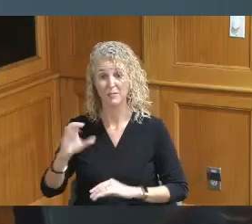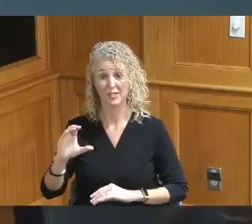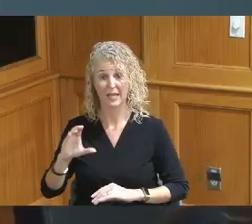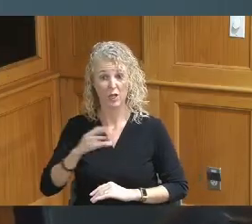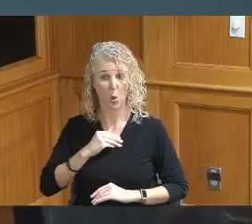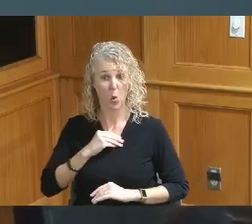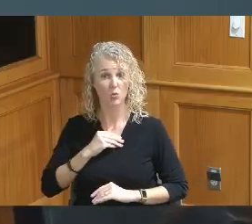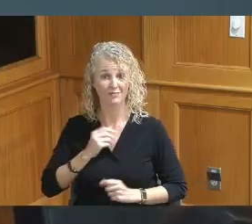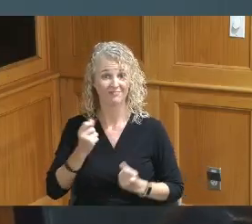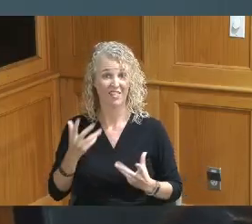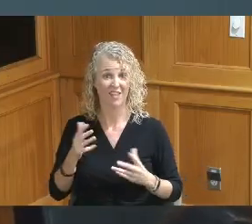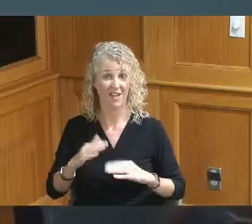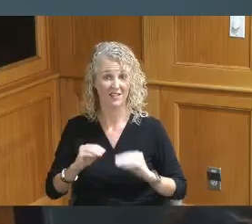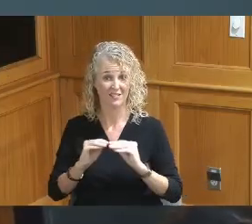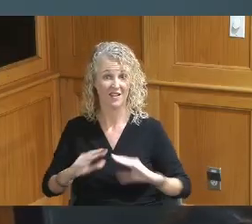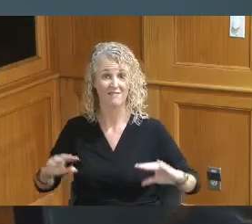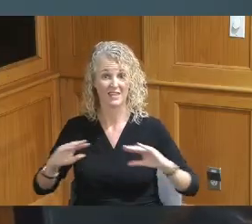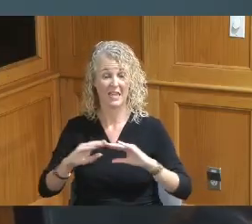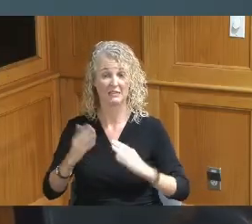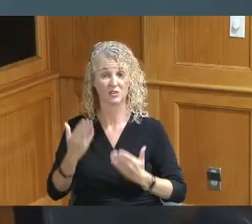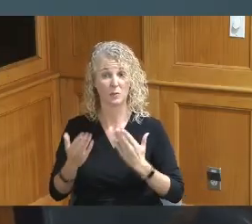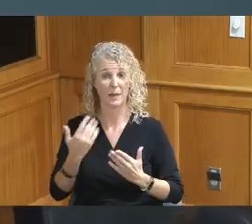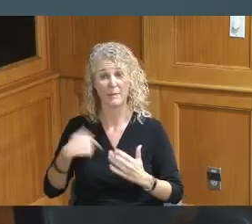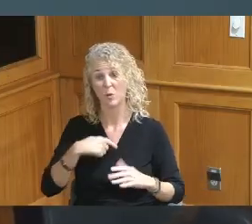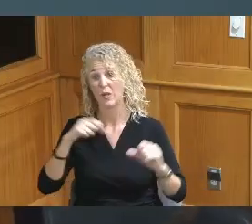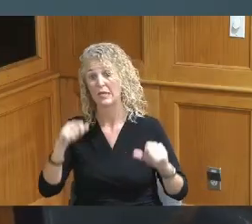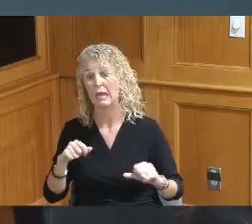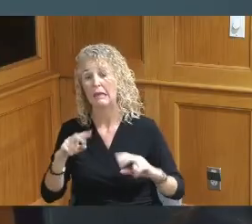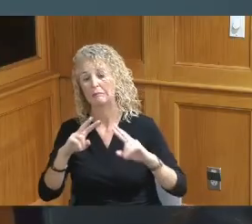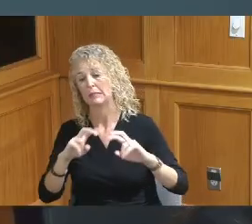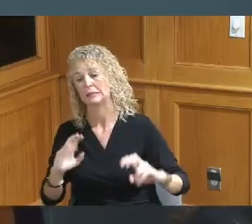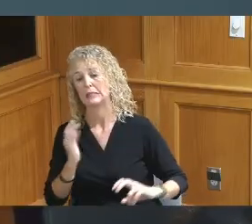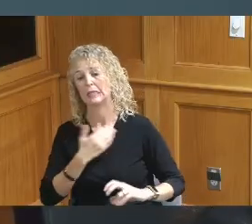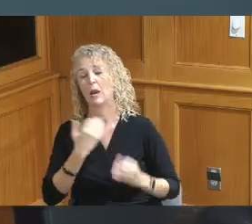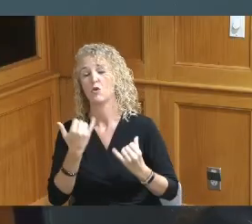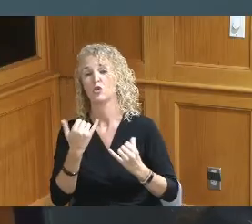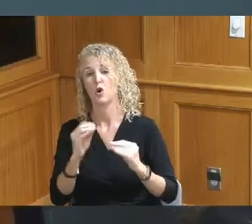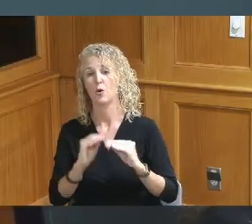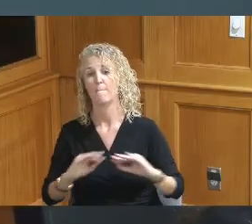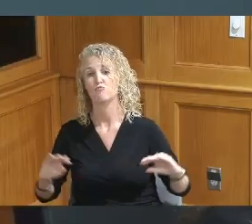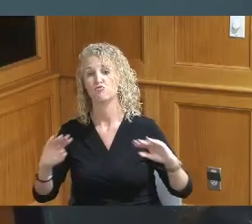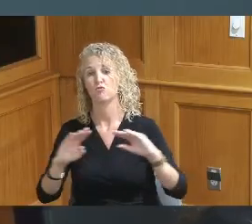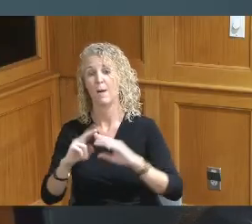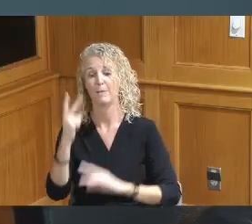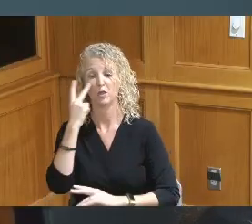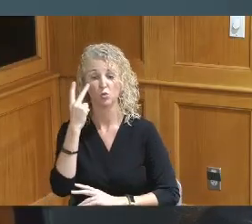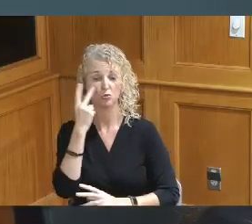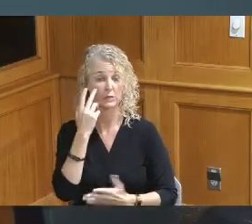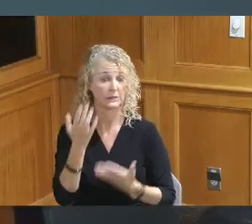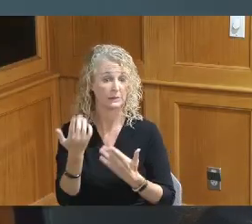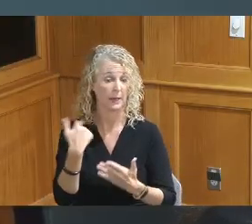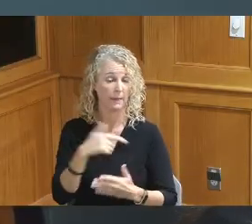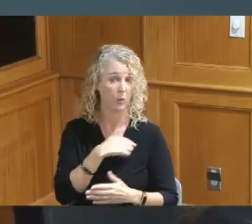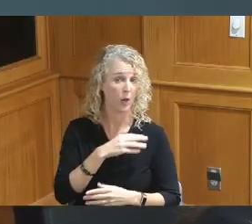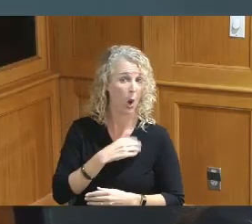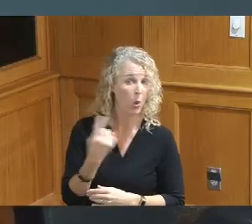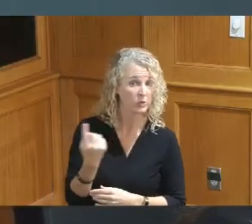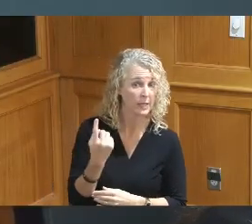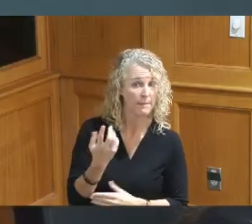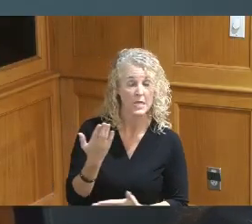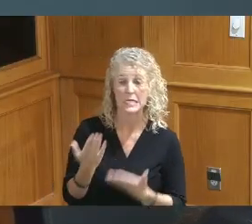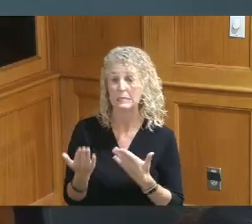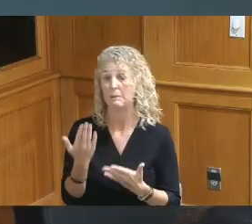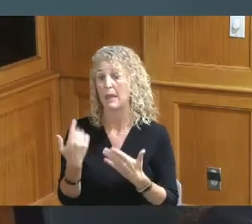County doesn't have a lot of land, but if we can just do an assessment of what land Hamilton County has, and maybe we